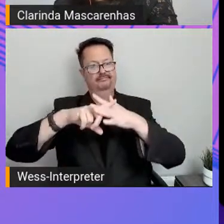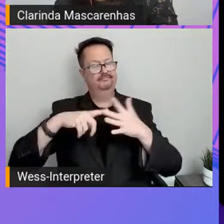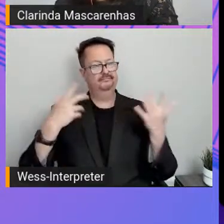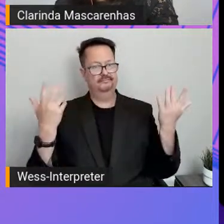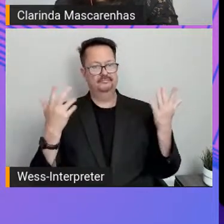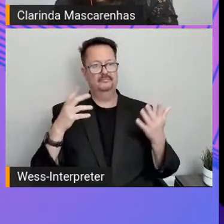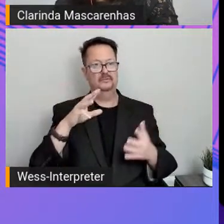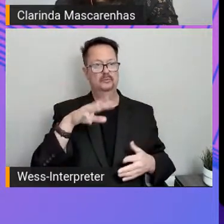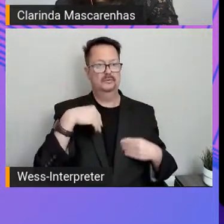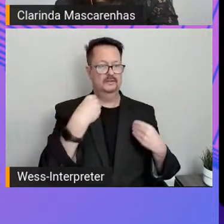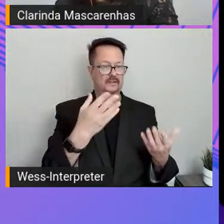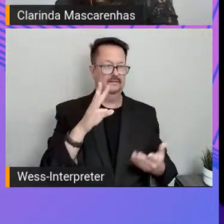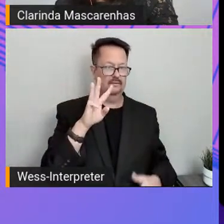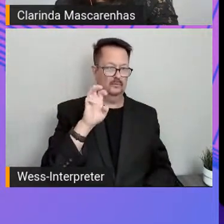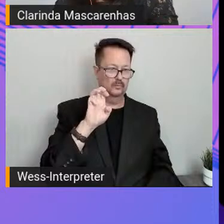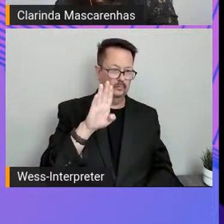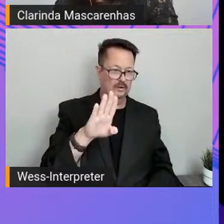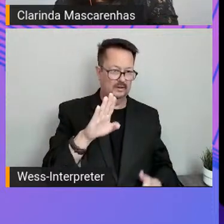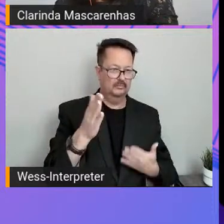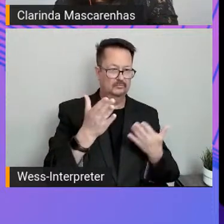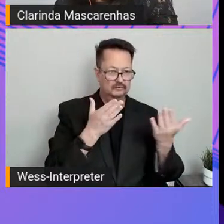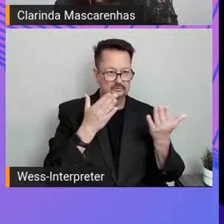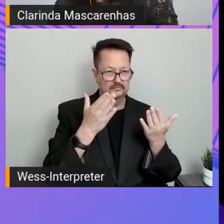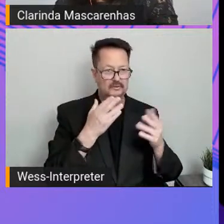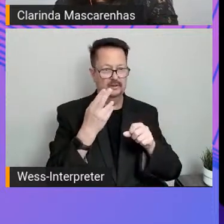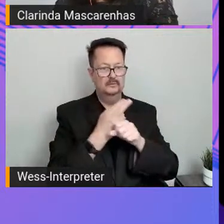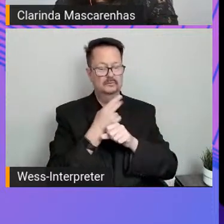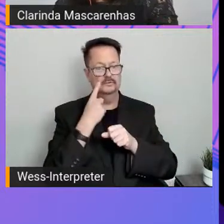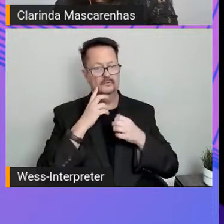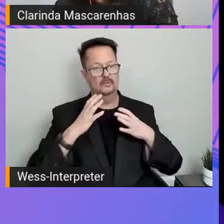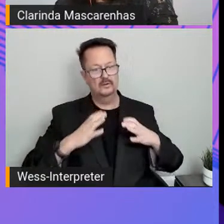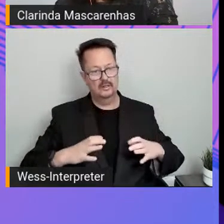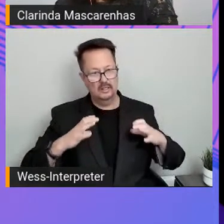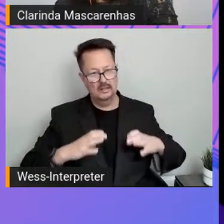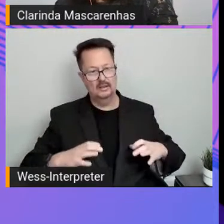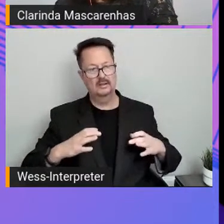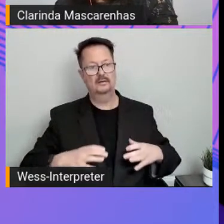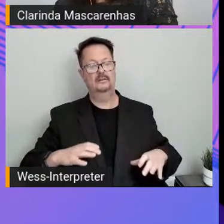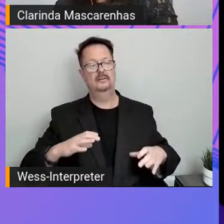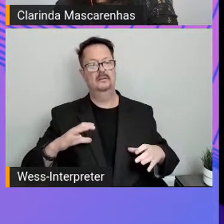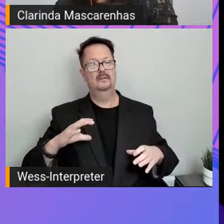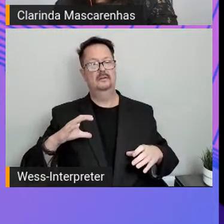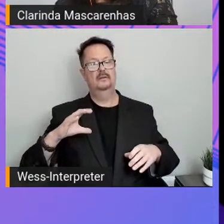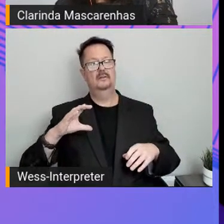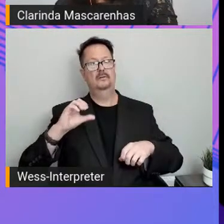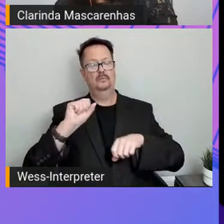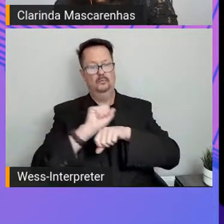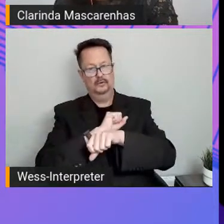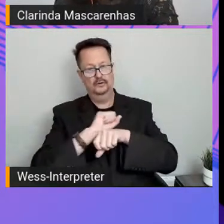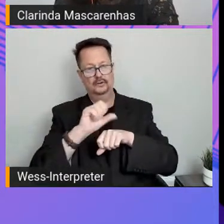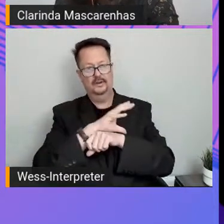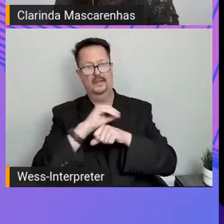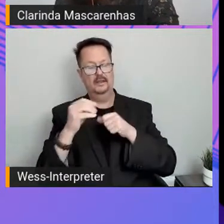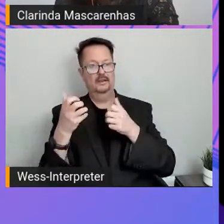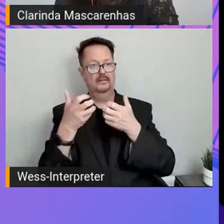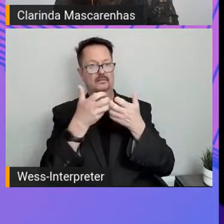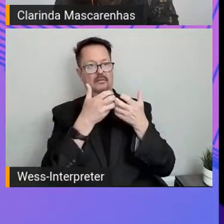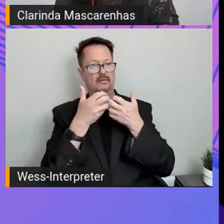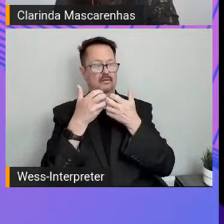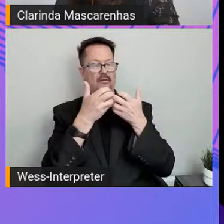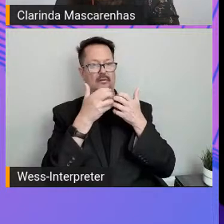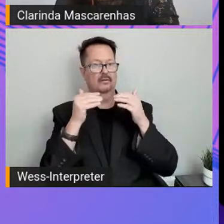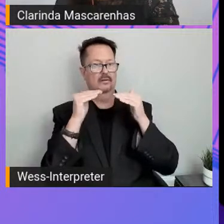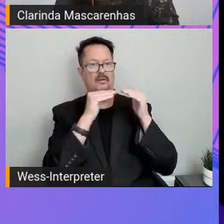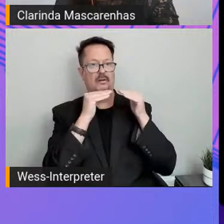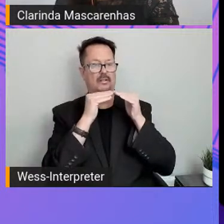service endpoint that you can use for your clients to invoke and call these applications. I also want to